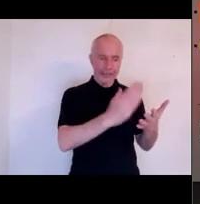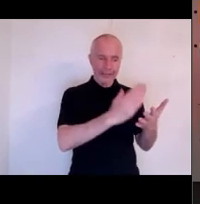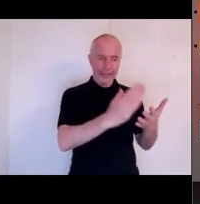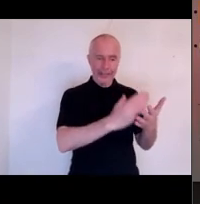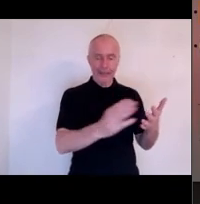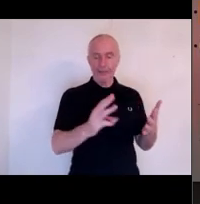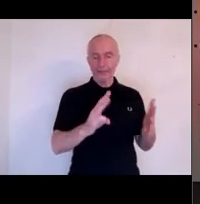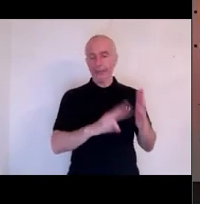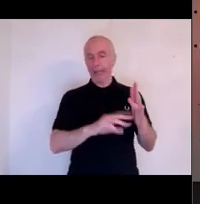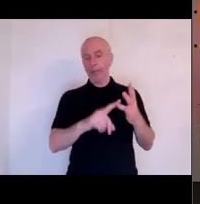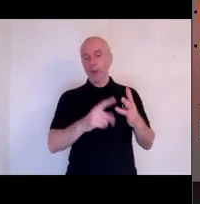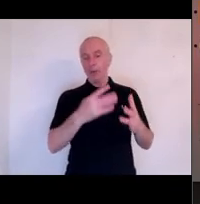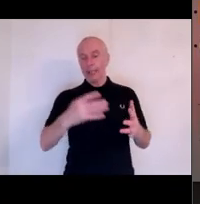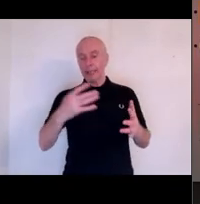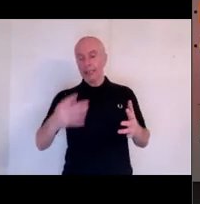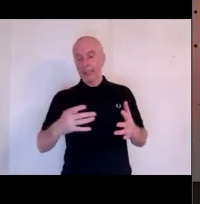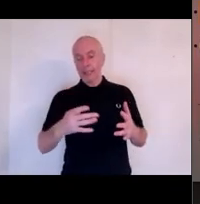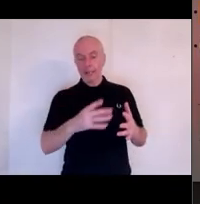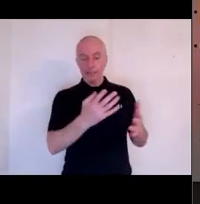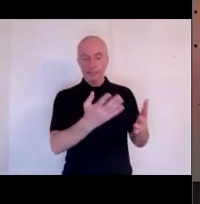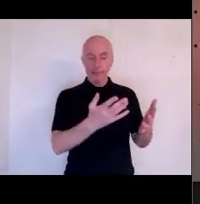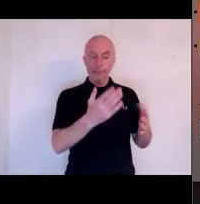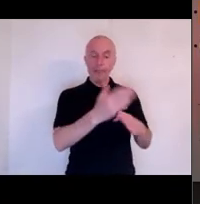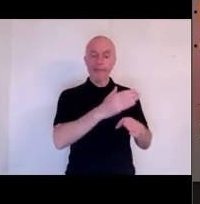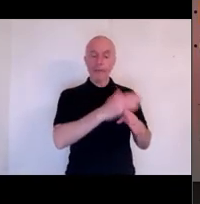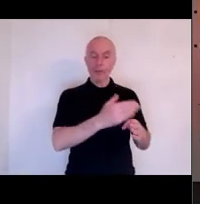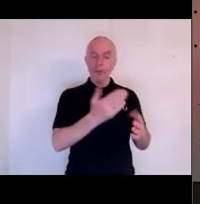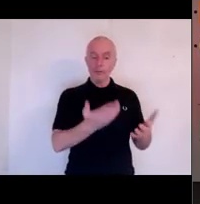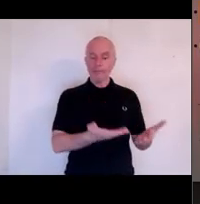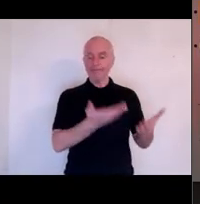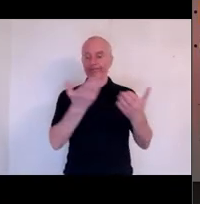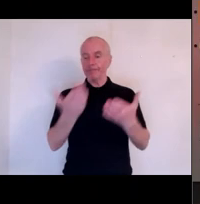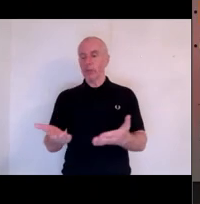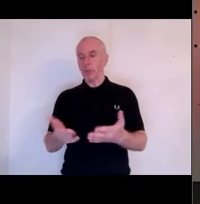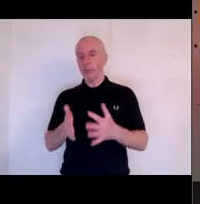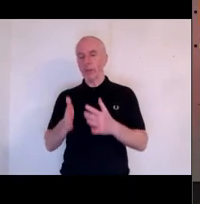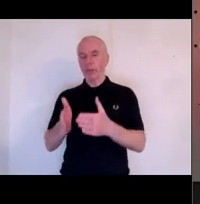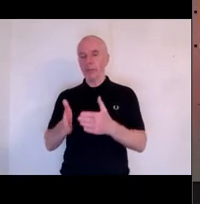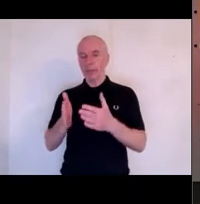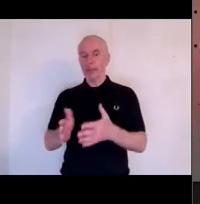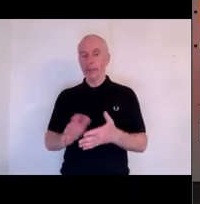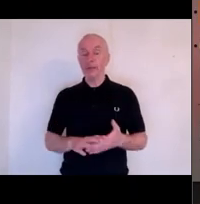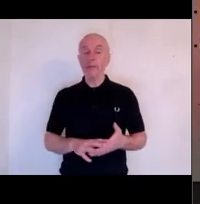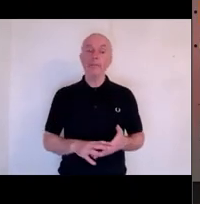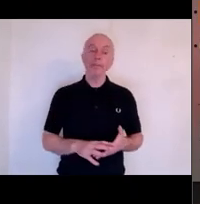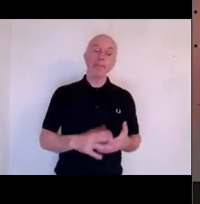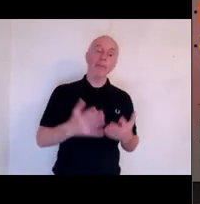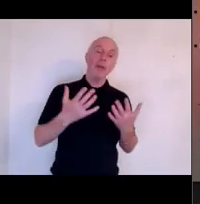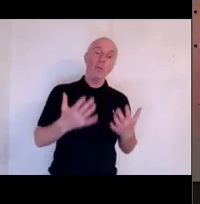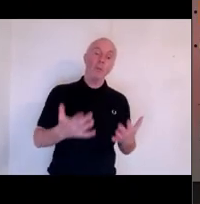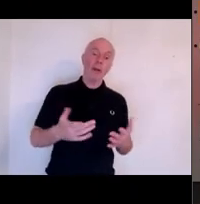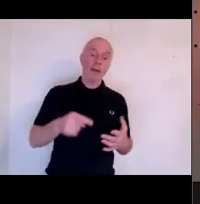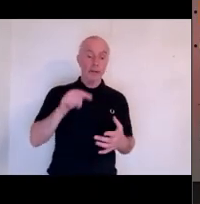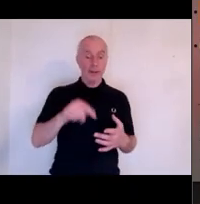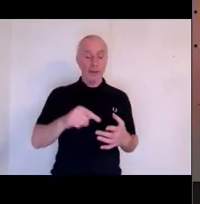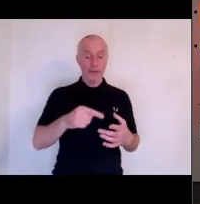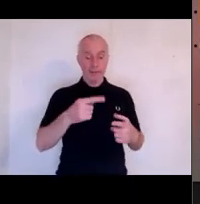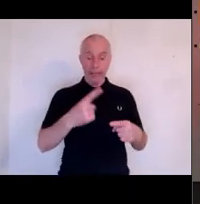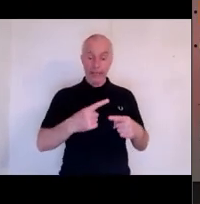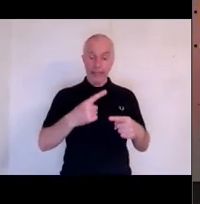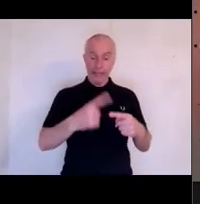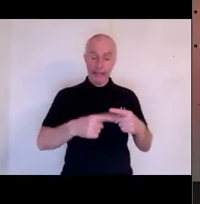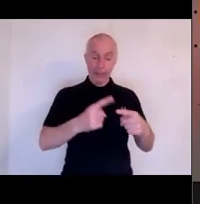before you ship it to the hospitals. Whereas the accelerators being proposed are proposed to maybe produce cleaner